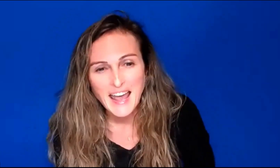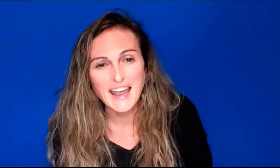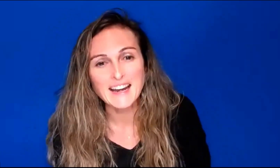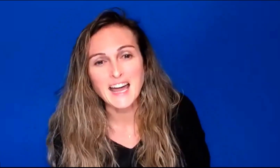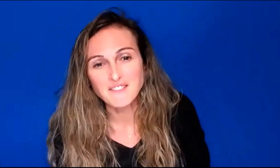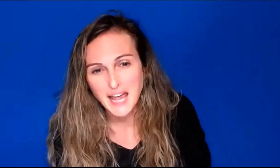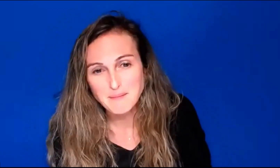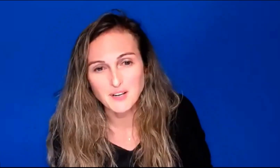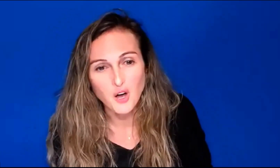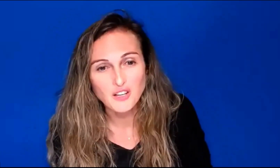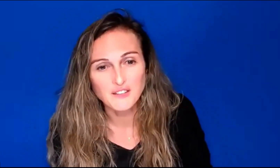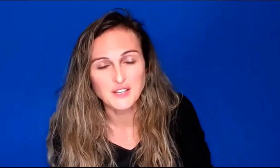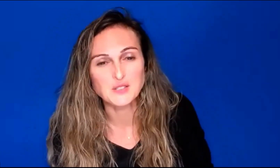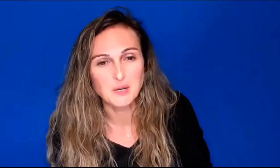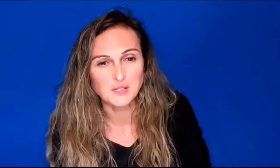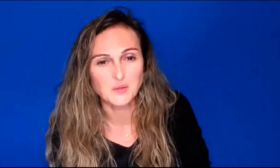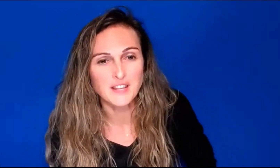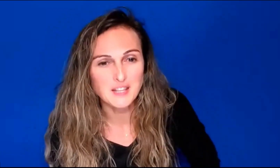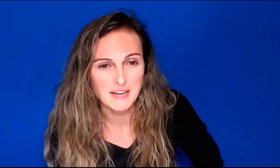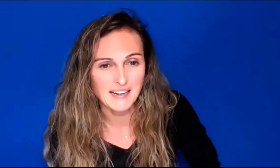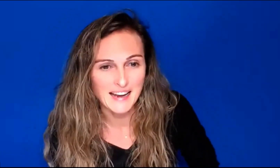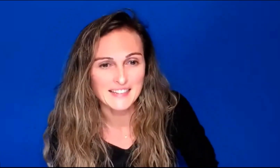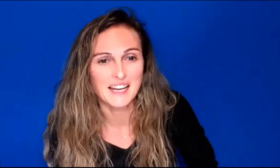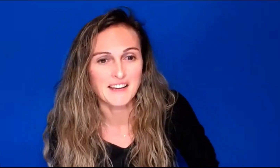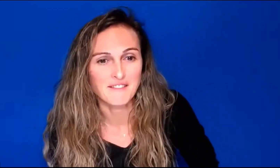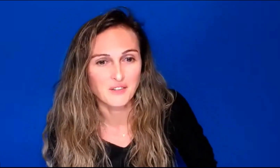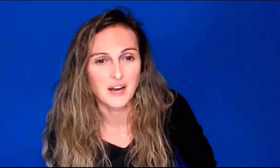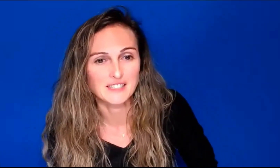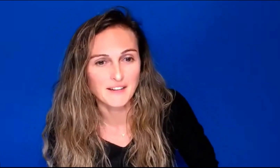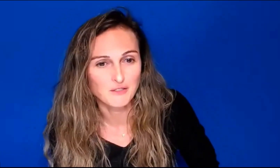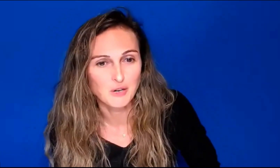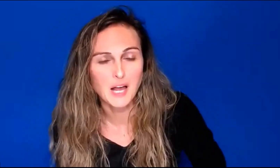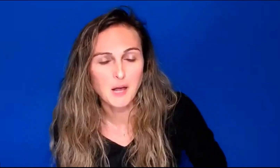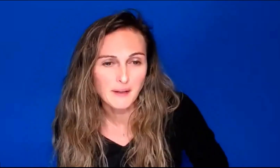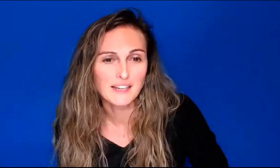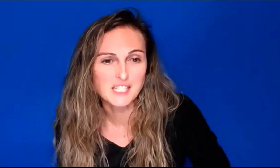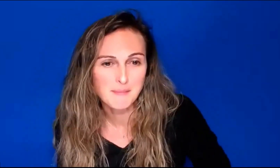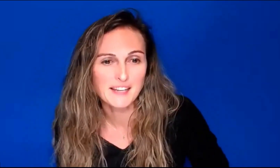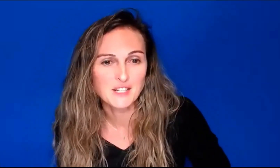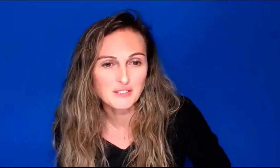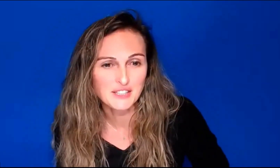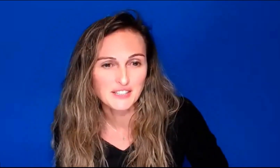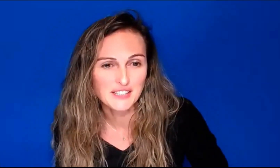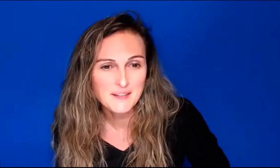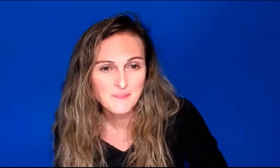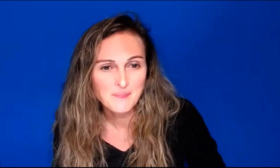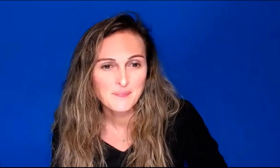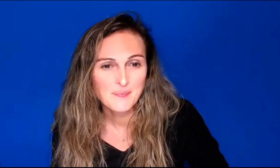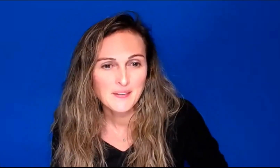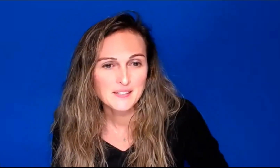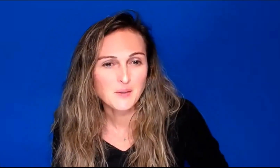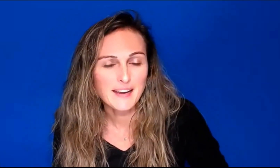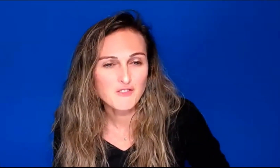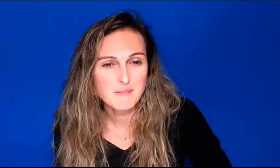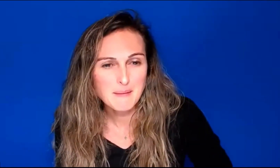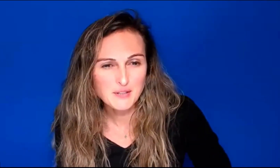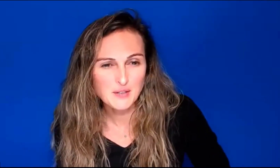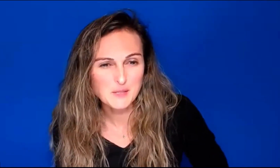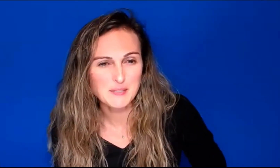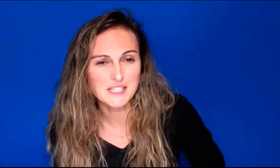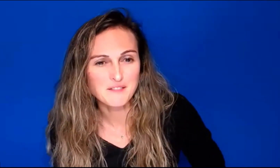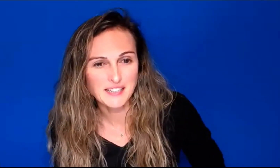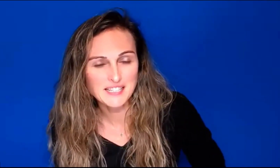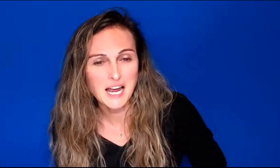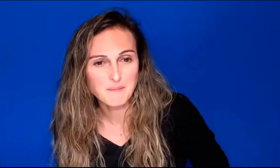drawing. And I've kept all of those books with me as I've grown up and into my adulthood. So I can remember